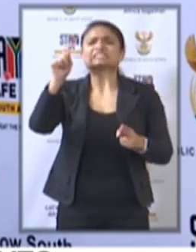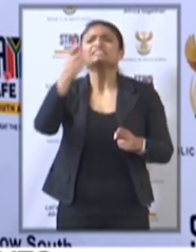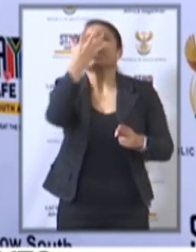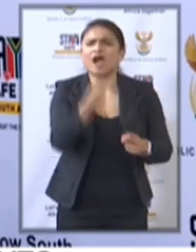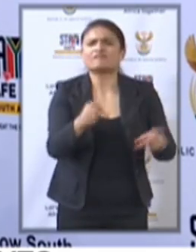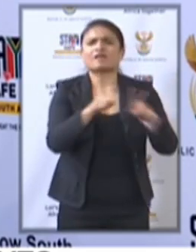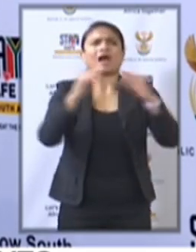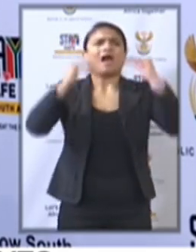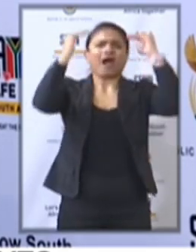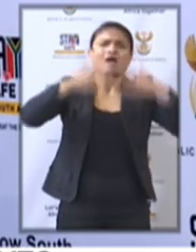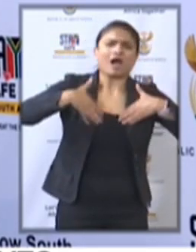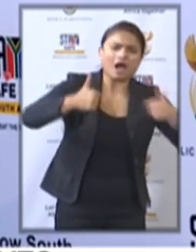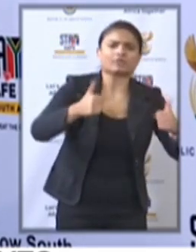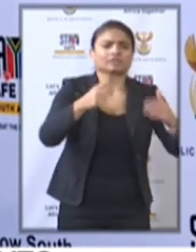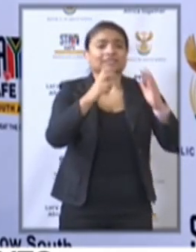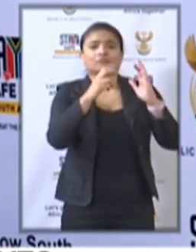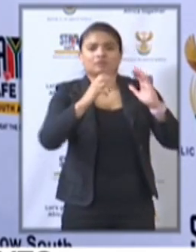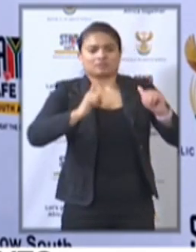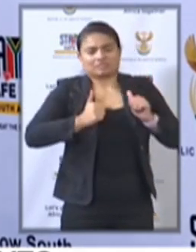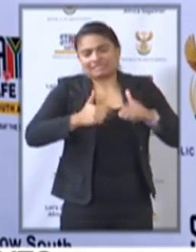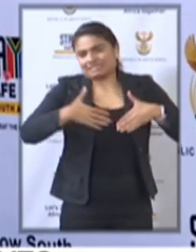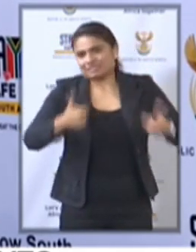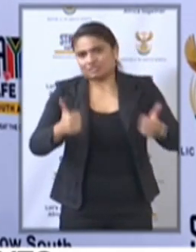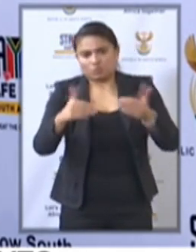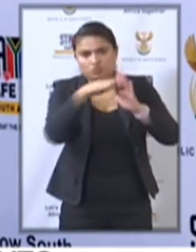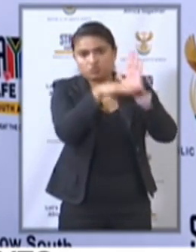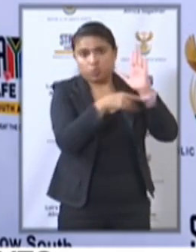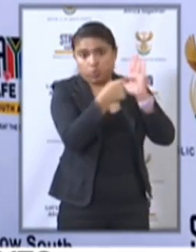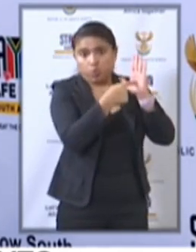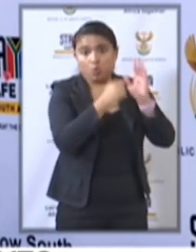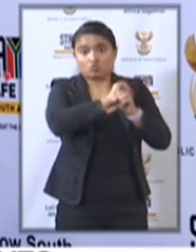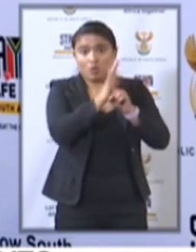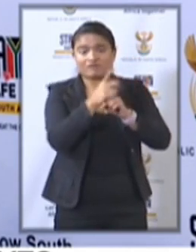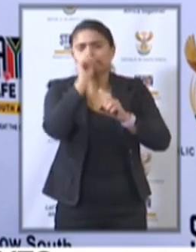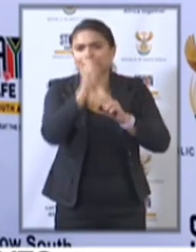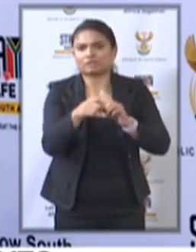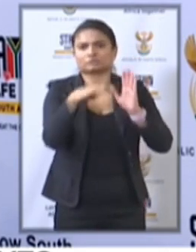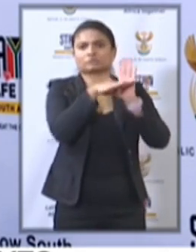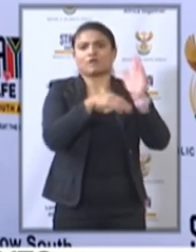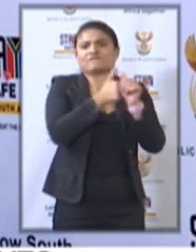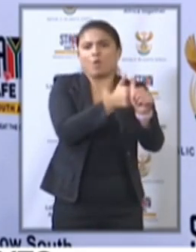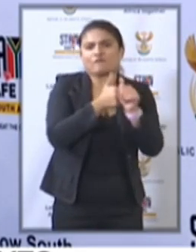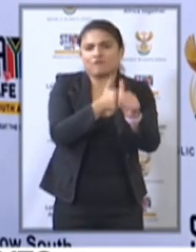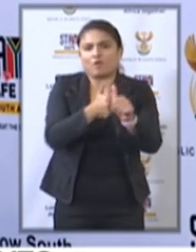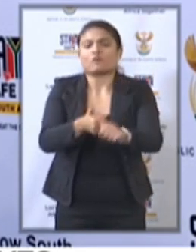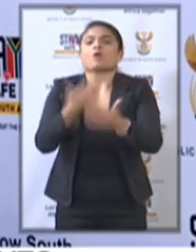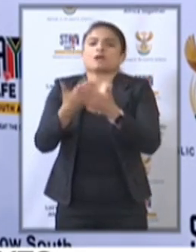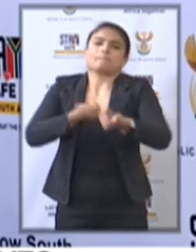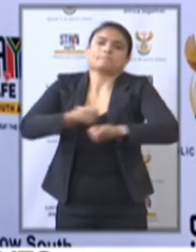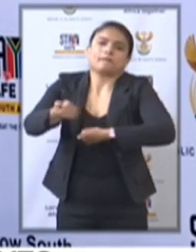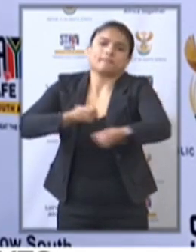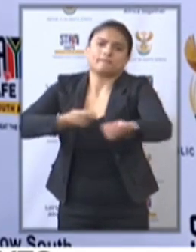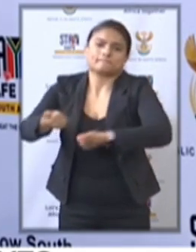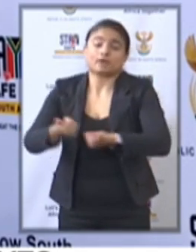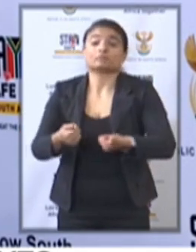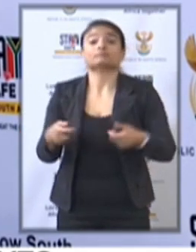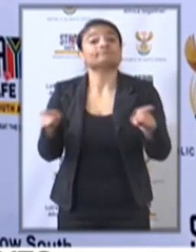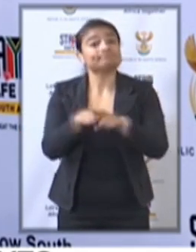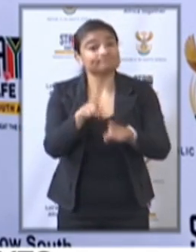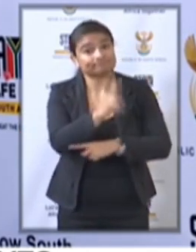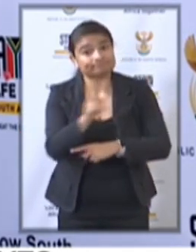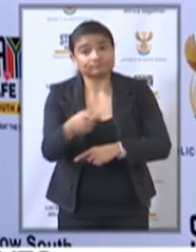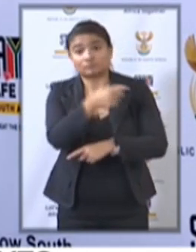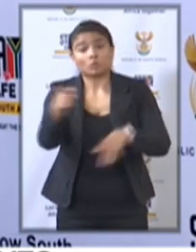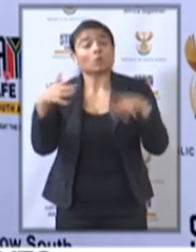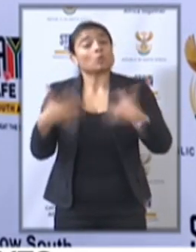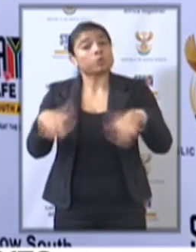safety protocols on the phased return of students. Again, we must say we are lucky to